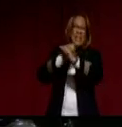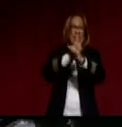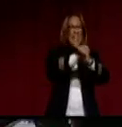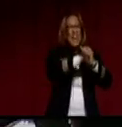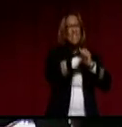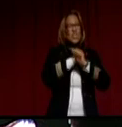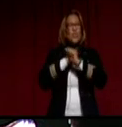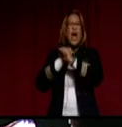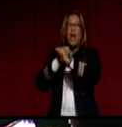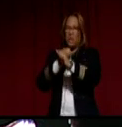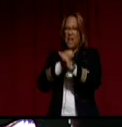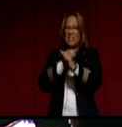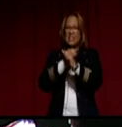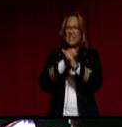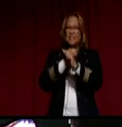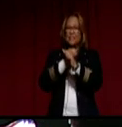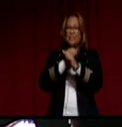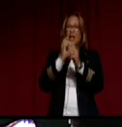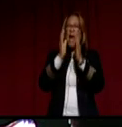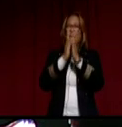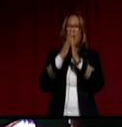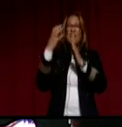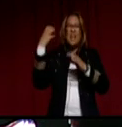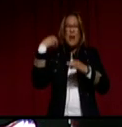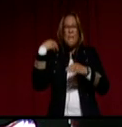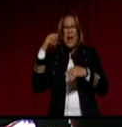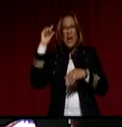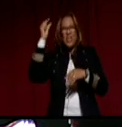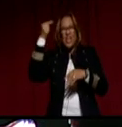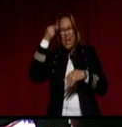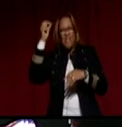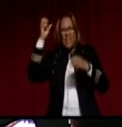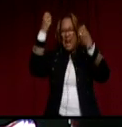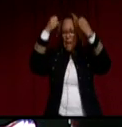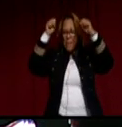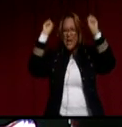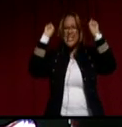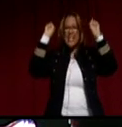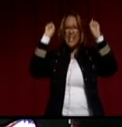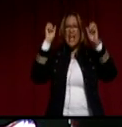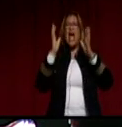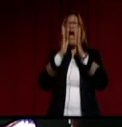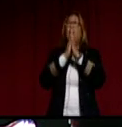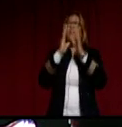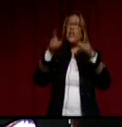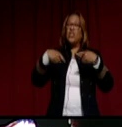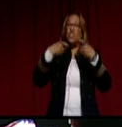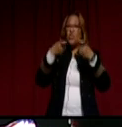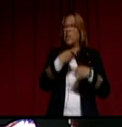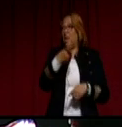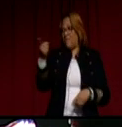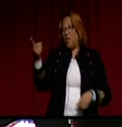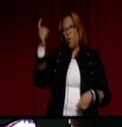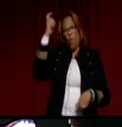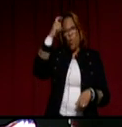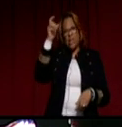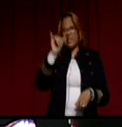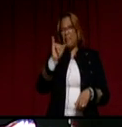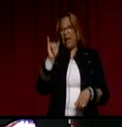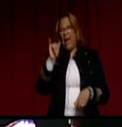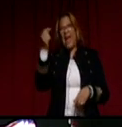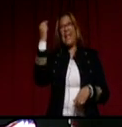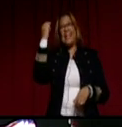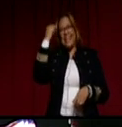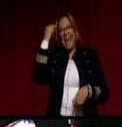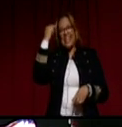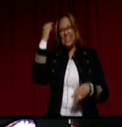around us. I pray for our mayor, our governor, our president. I pray, God, that you would give them wisdom and knowledge to lead